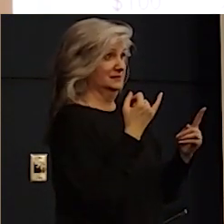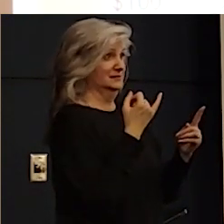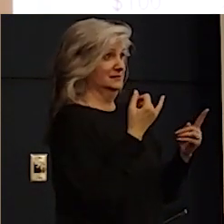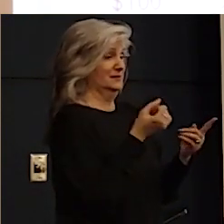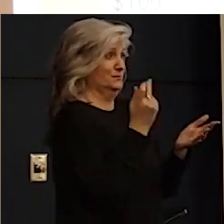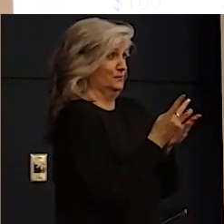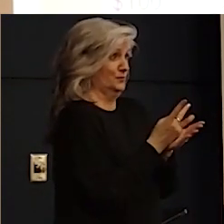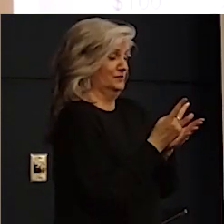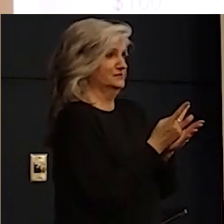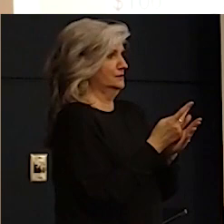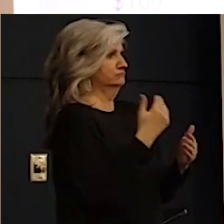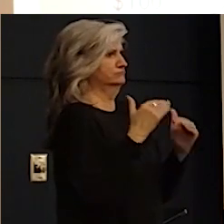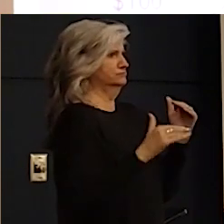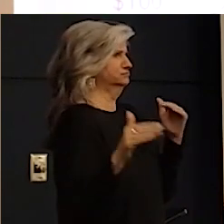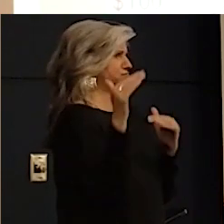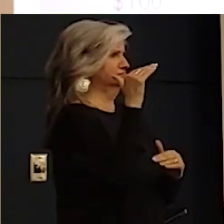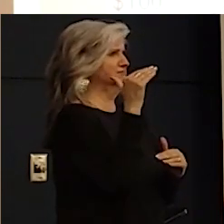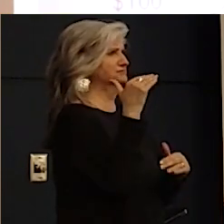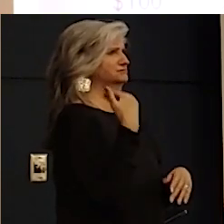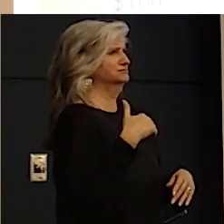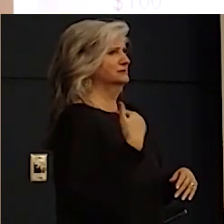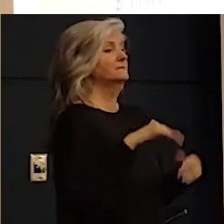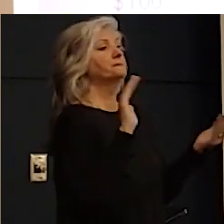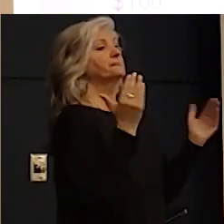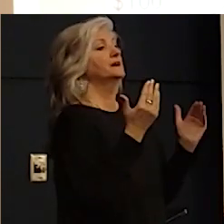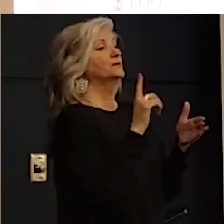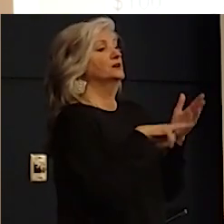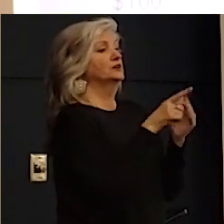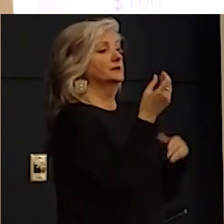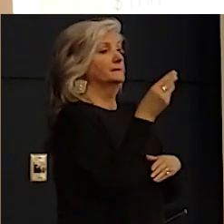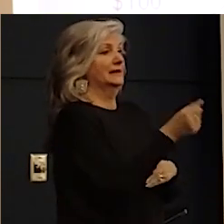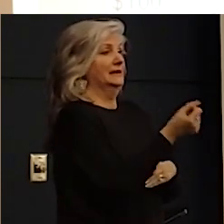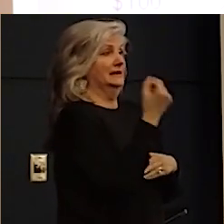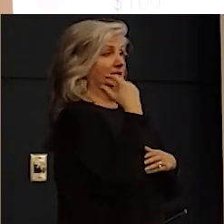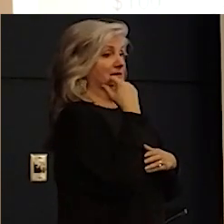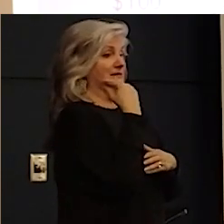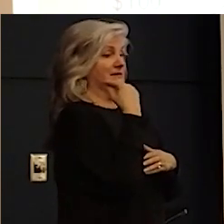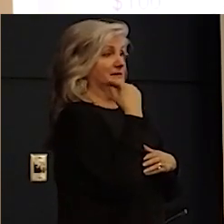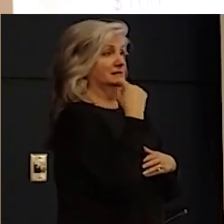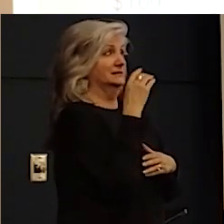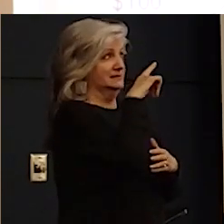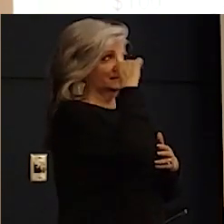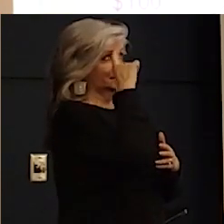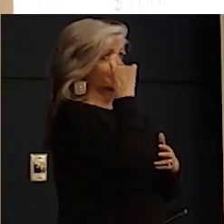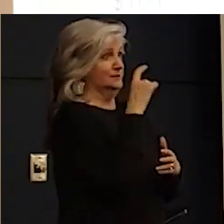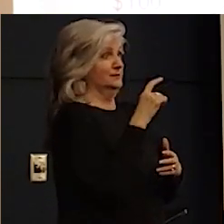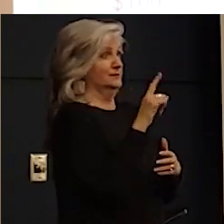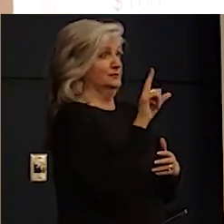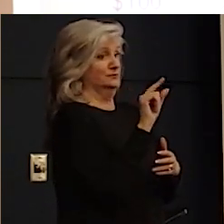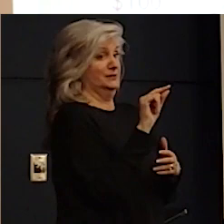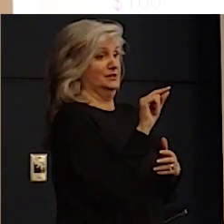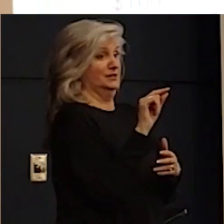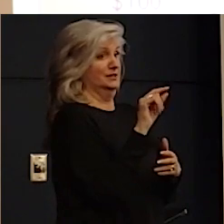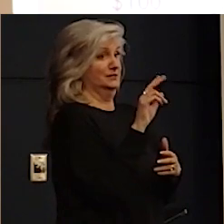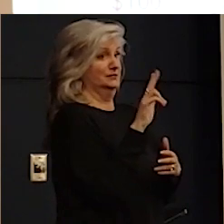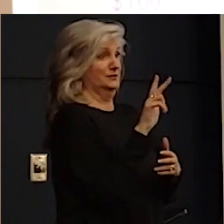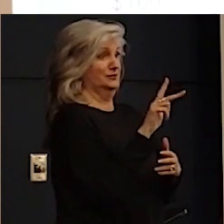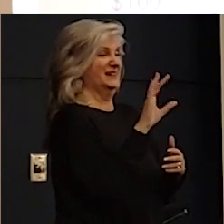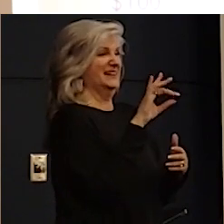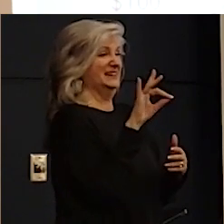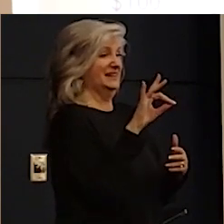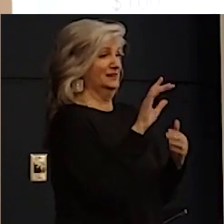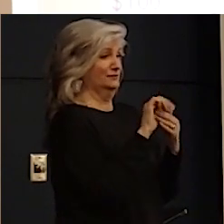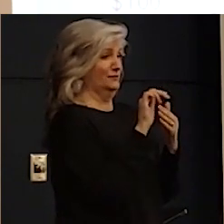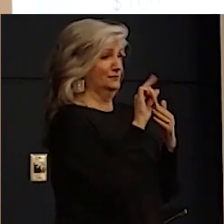increase. Compared to what you were paying this past summer, July 2023, it would be an $88 per